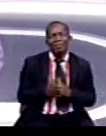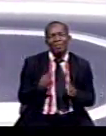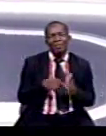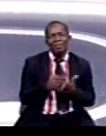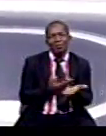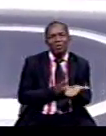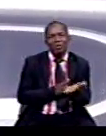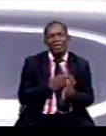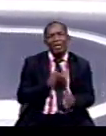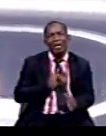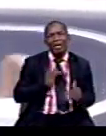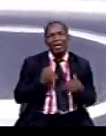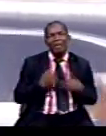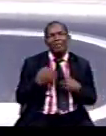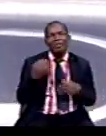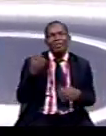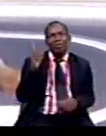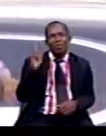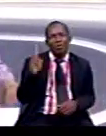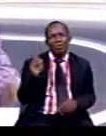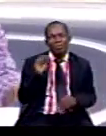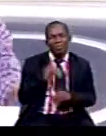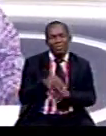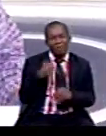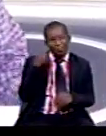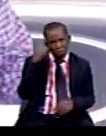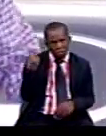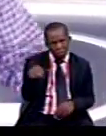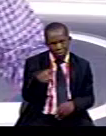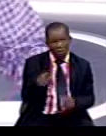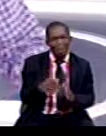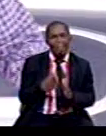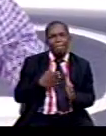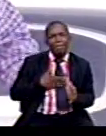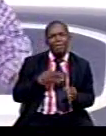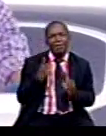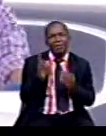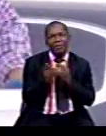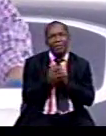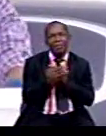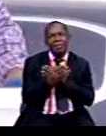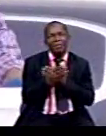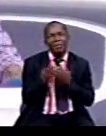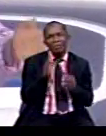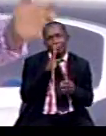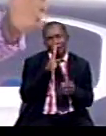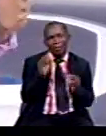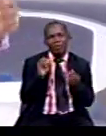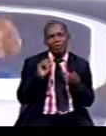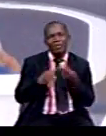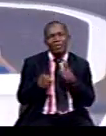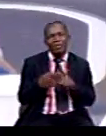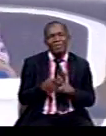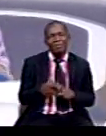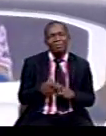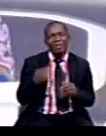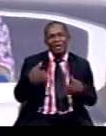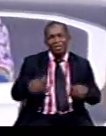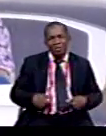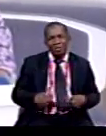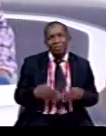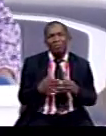friends and youth, the tens of thousands in this stadium and the millions across the